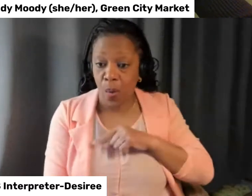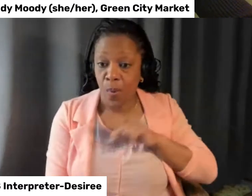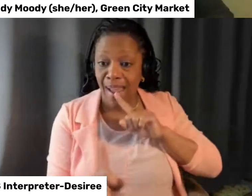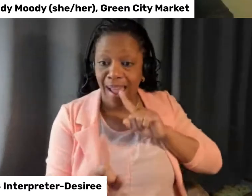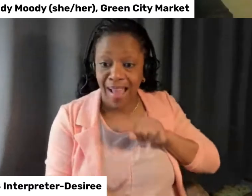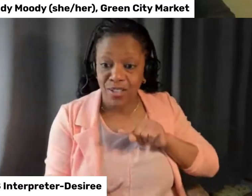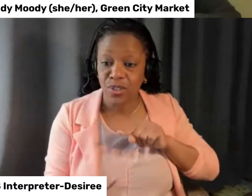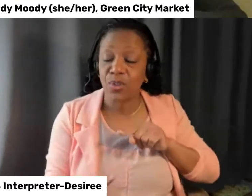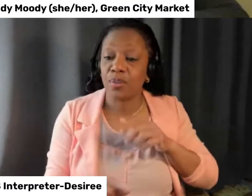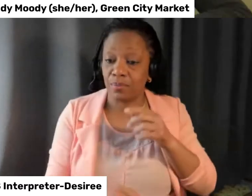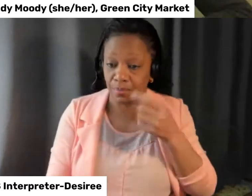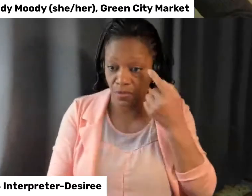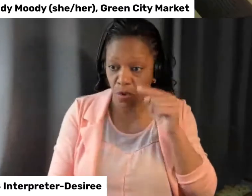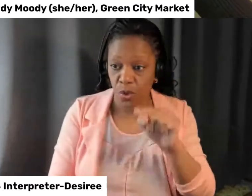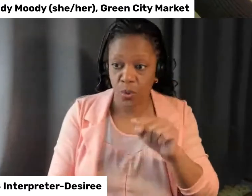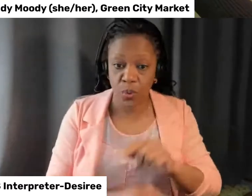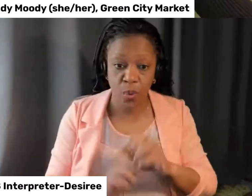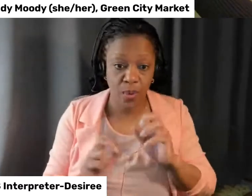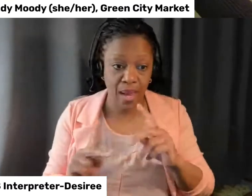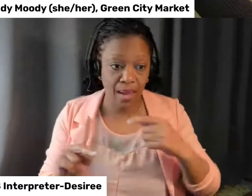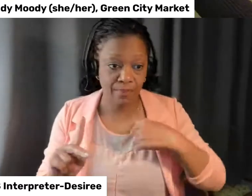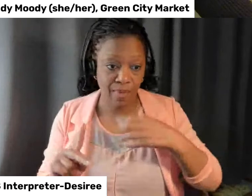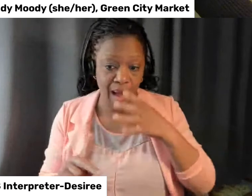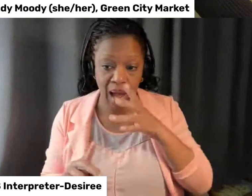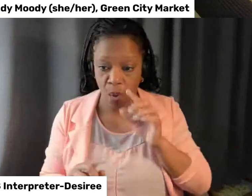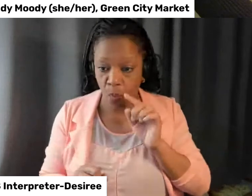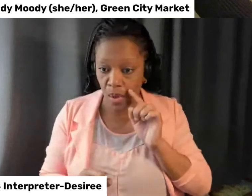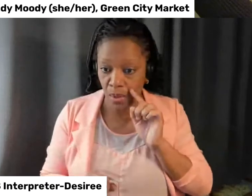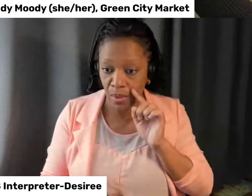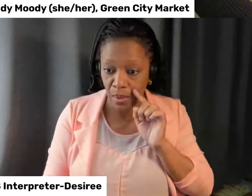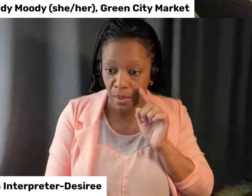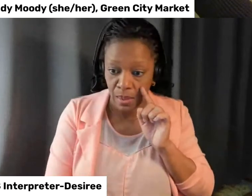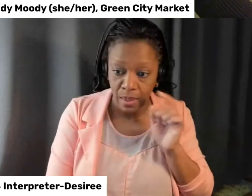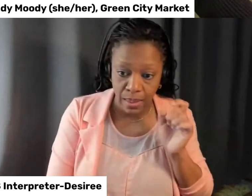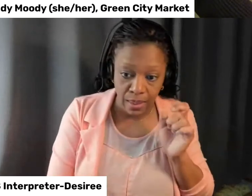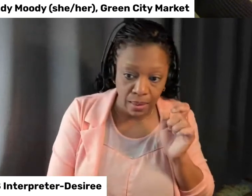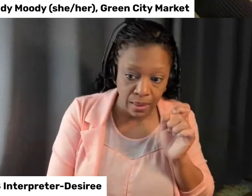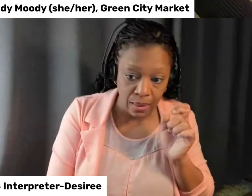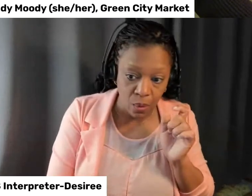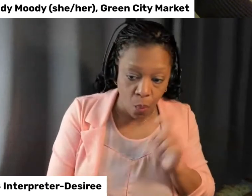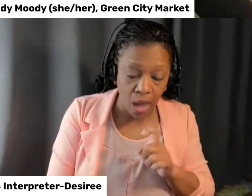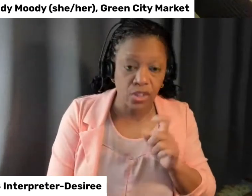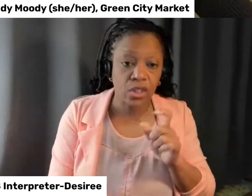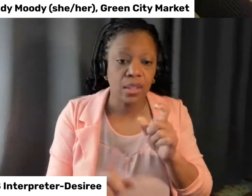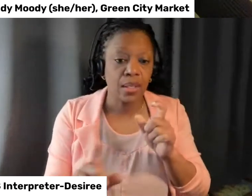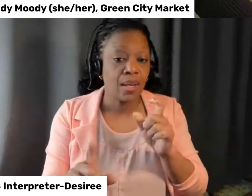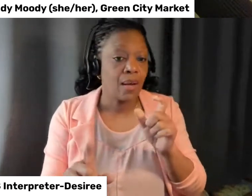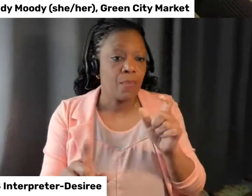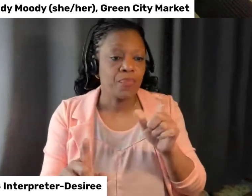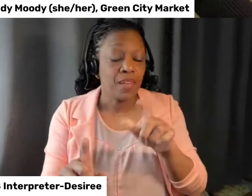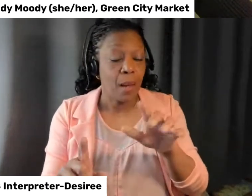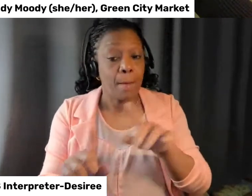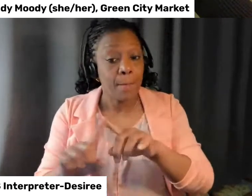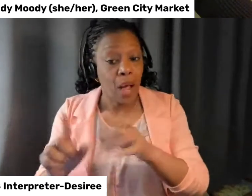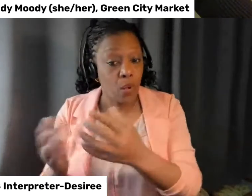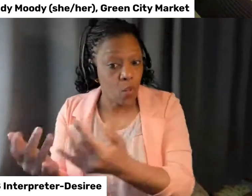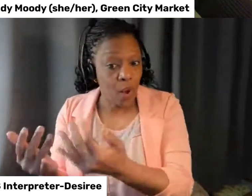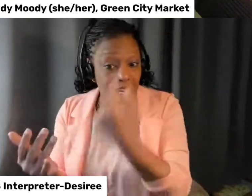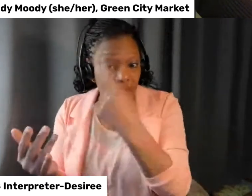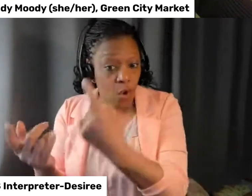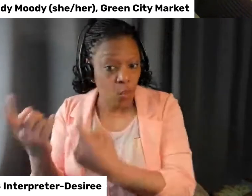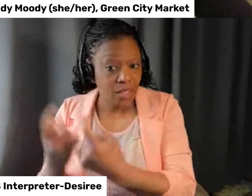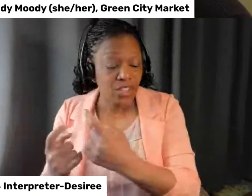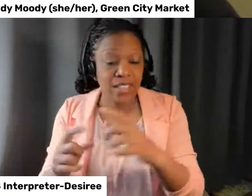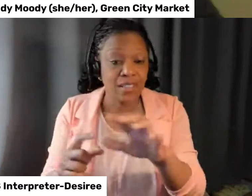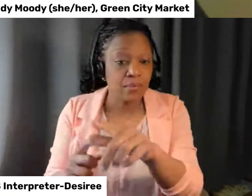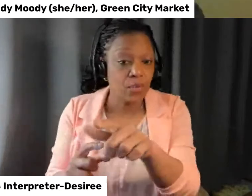I'll keep an eye out for those here popping through. Any other lasting thoughts as we're waiting on some questions to